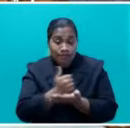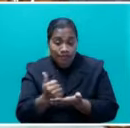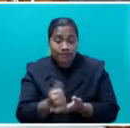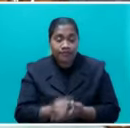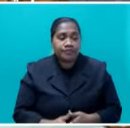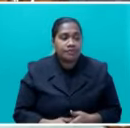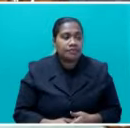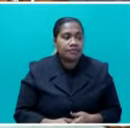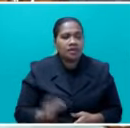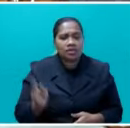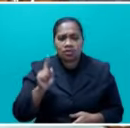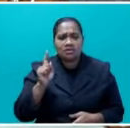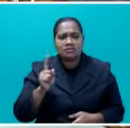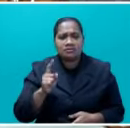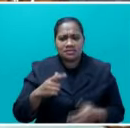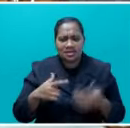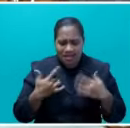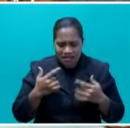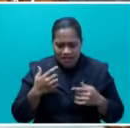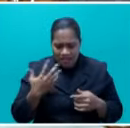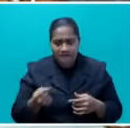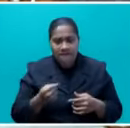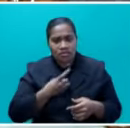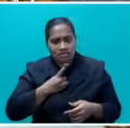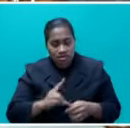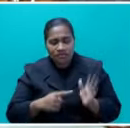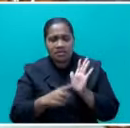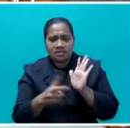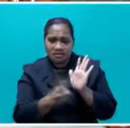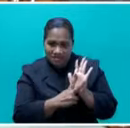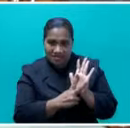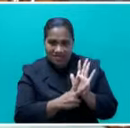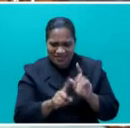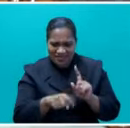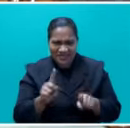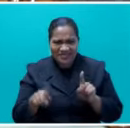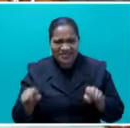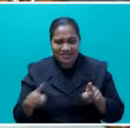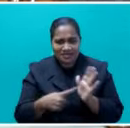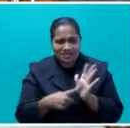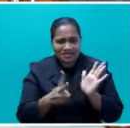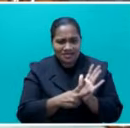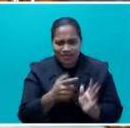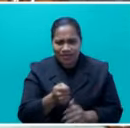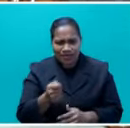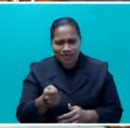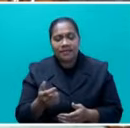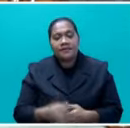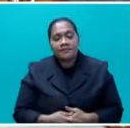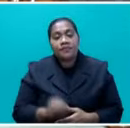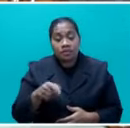watch live and on-demand television channels, including the dedicated educational content and indeed these